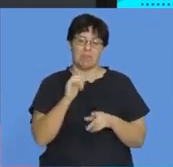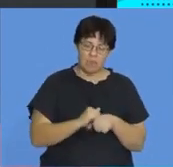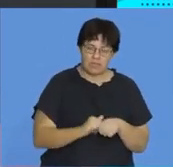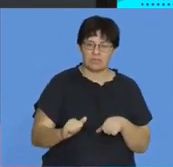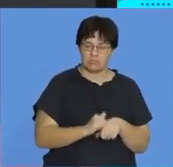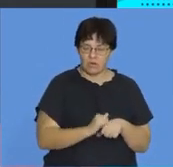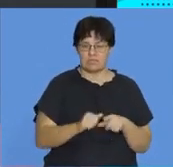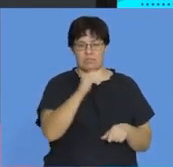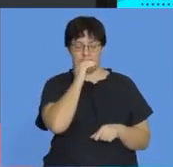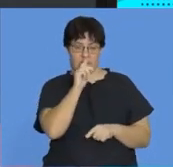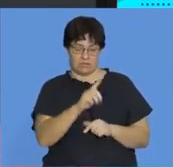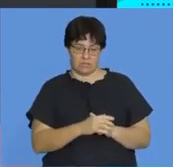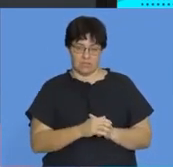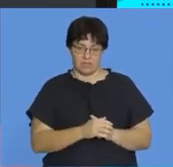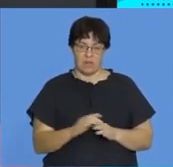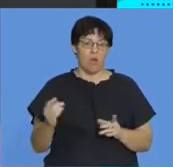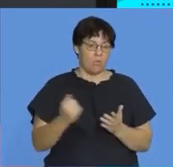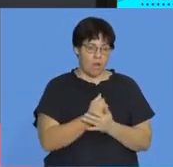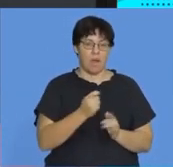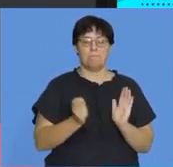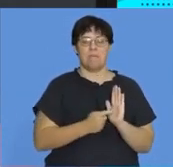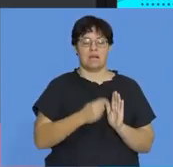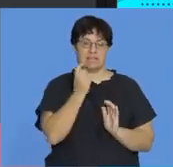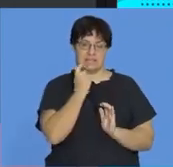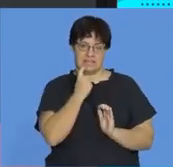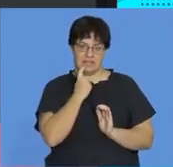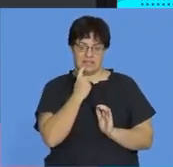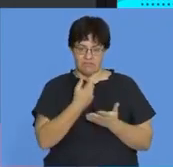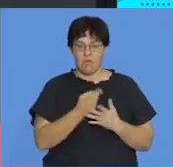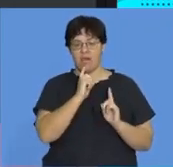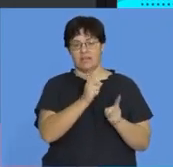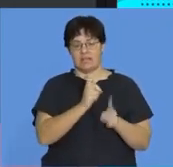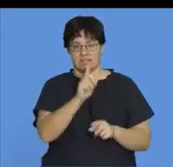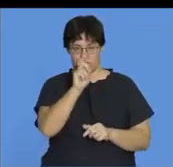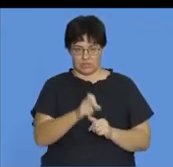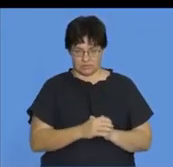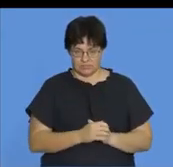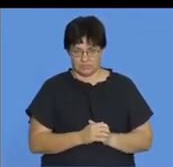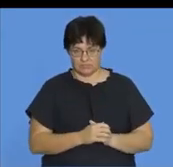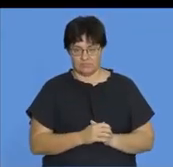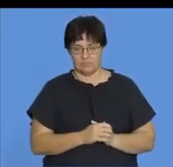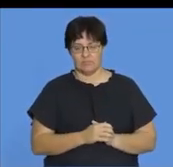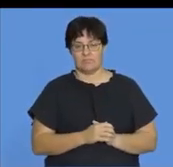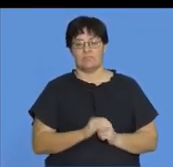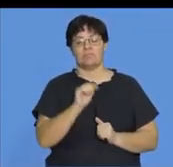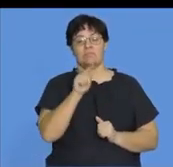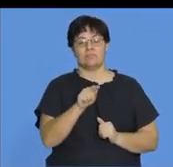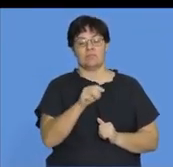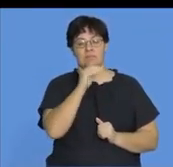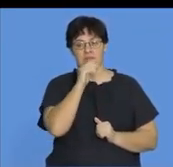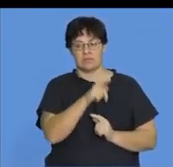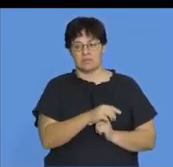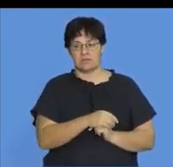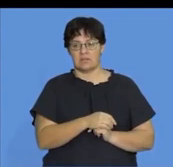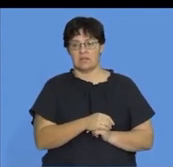definition always. These are our quick wins. These are our easy marks in as far as questions are concerned, right? So the definition of the